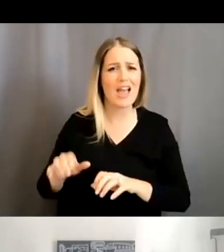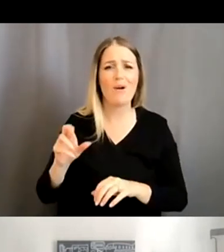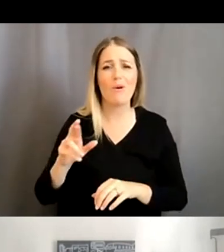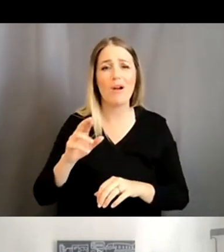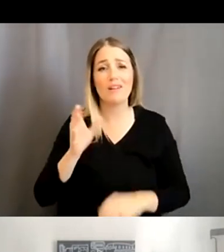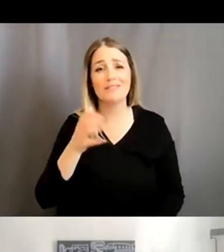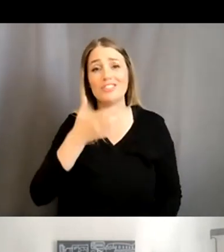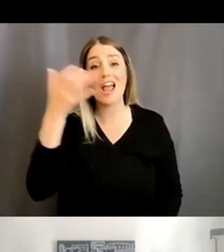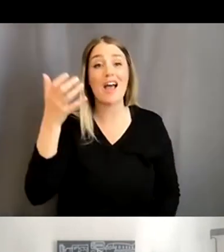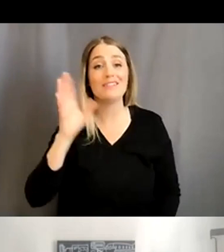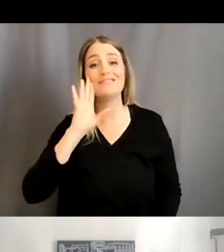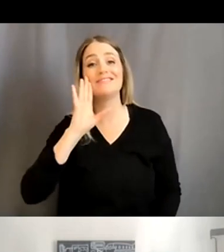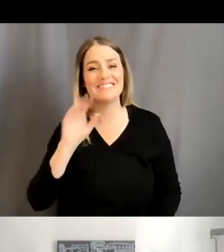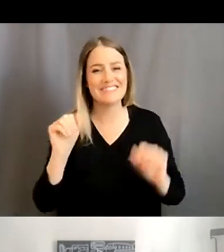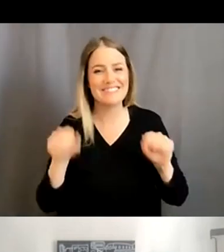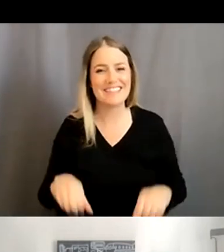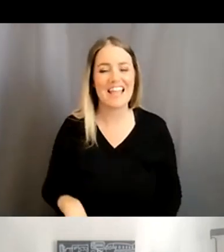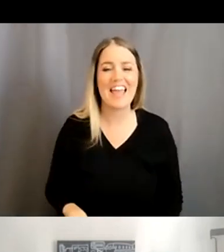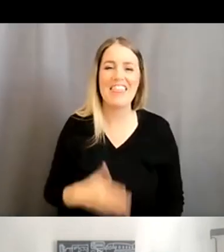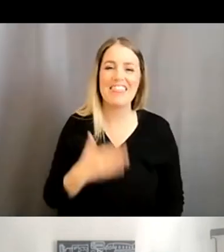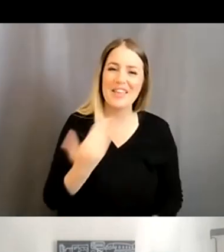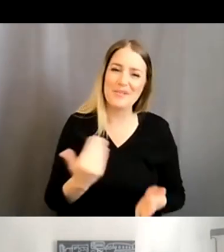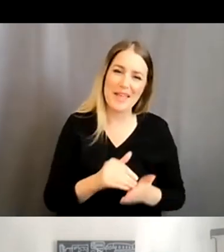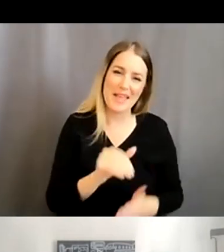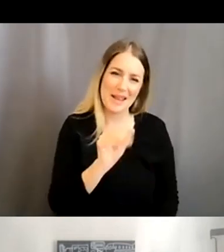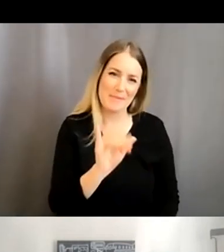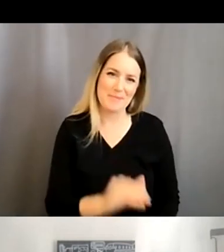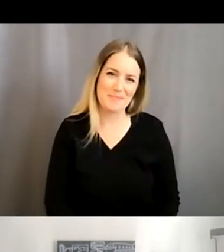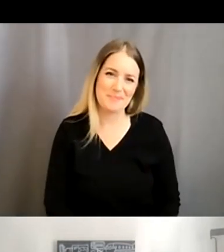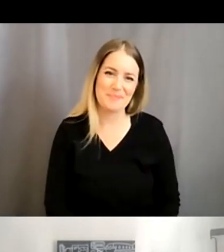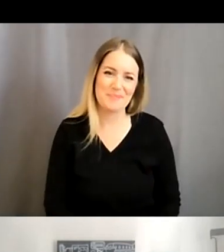out. And thank you once again, Amy.